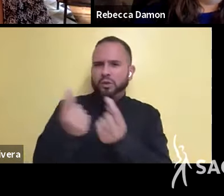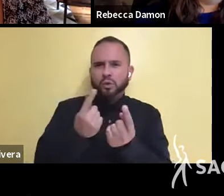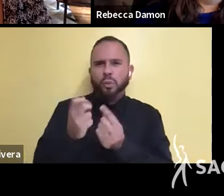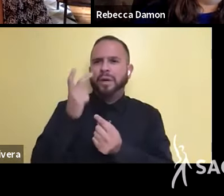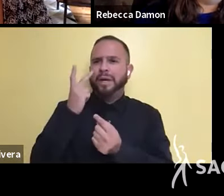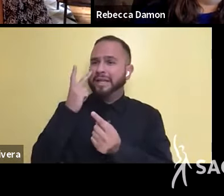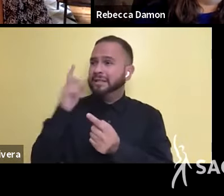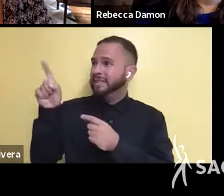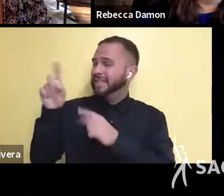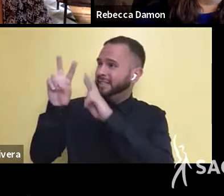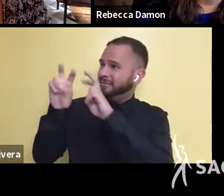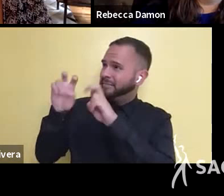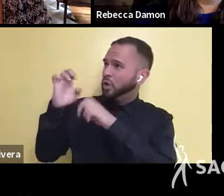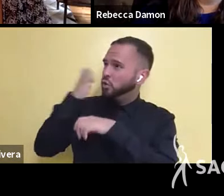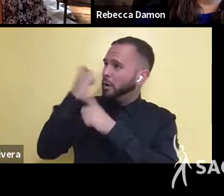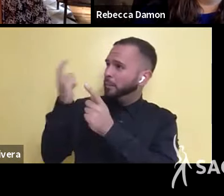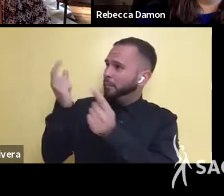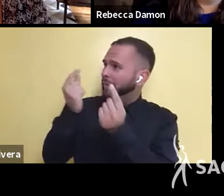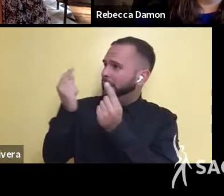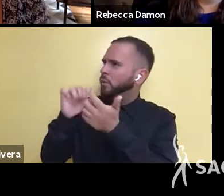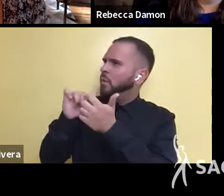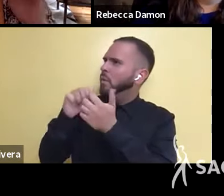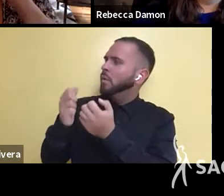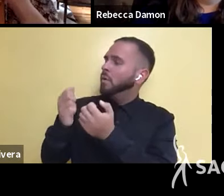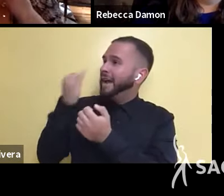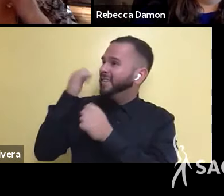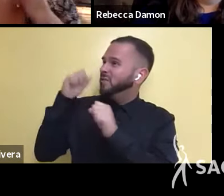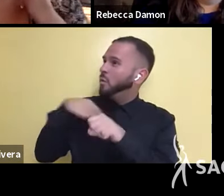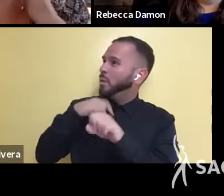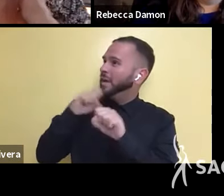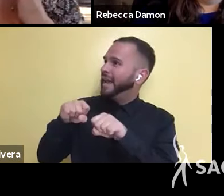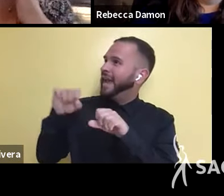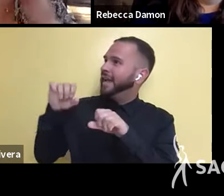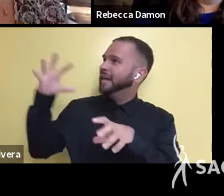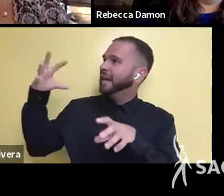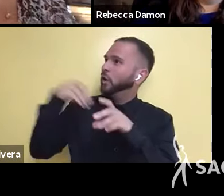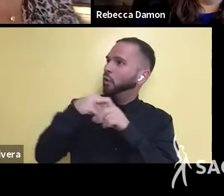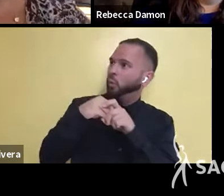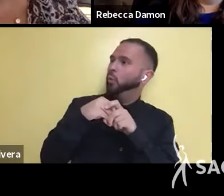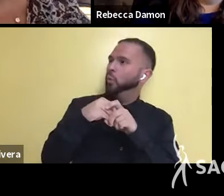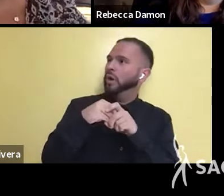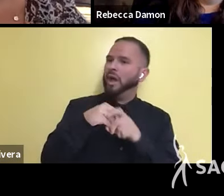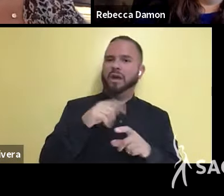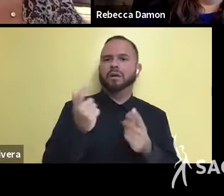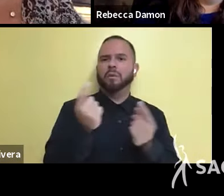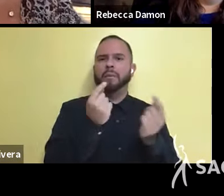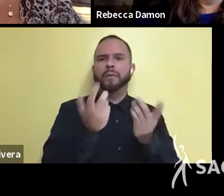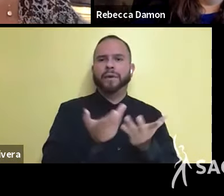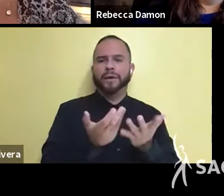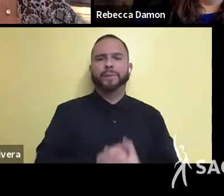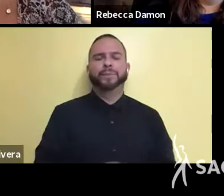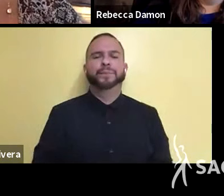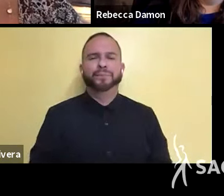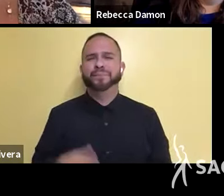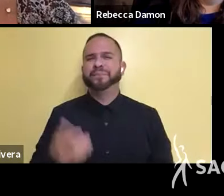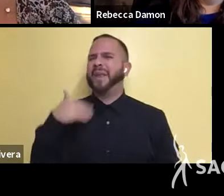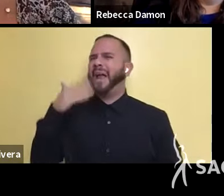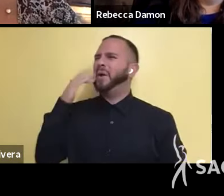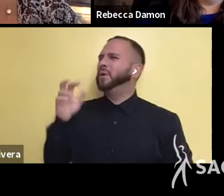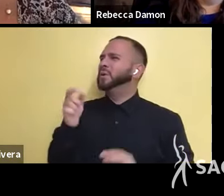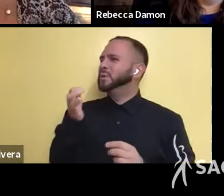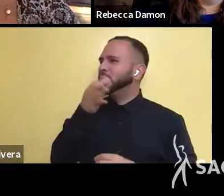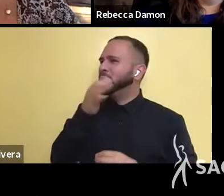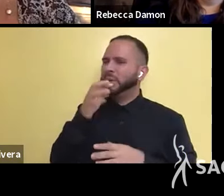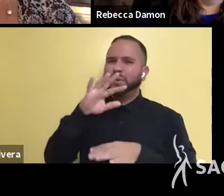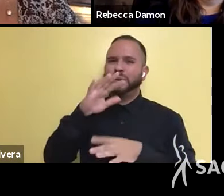here. Right, very important. I know we're getting ready to wrap up soon, but I wanted to